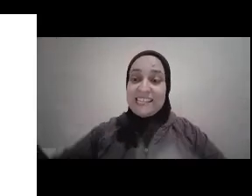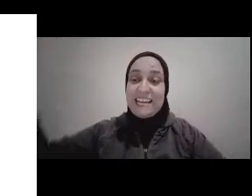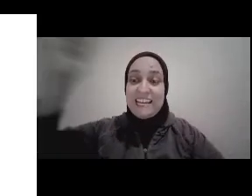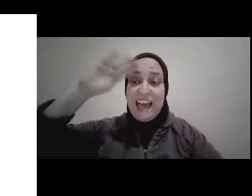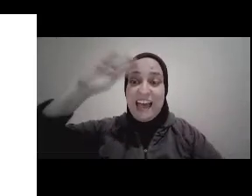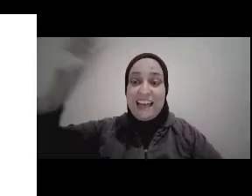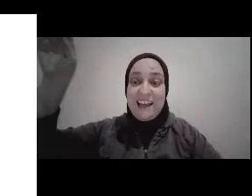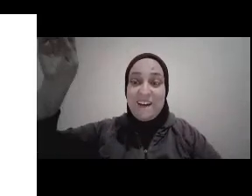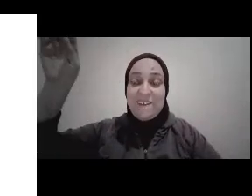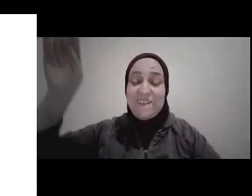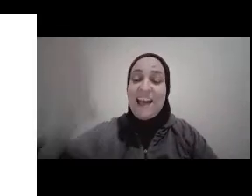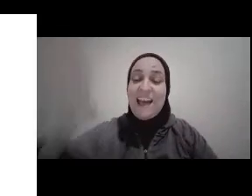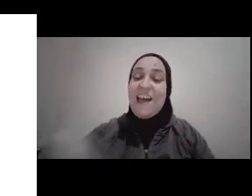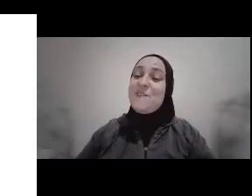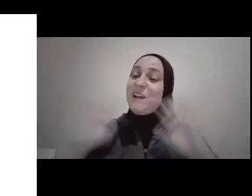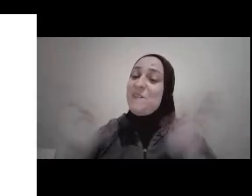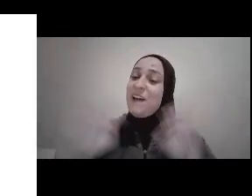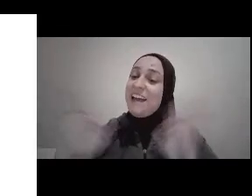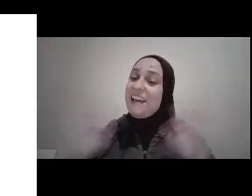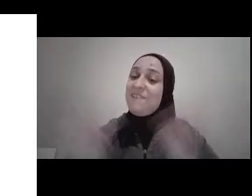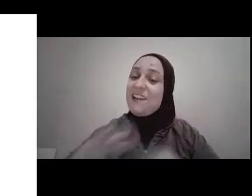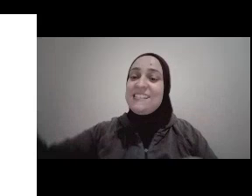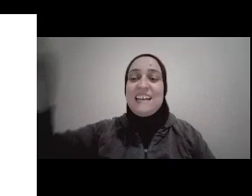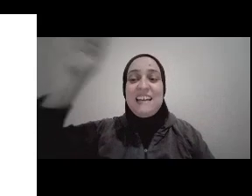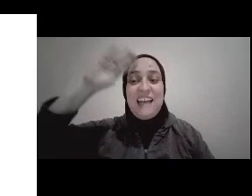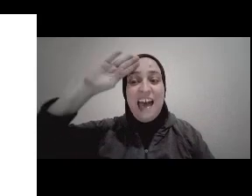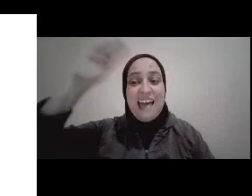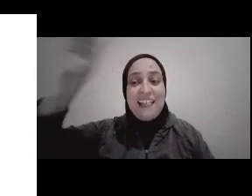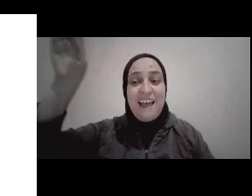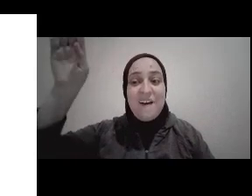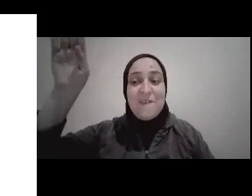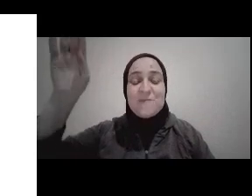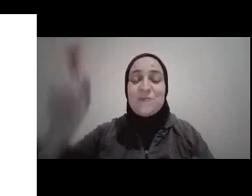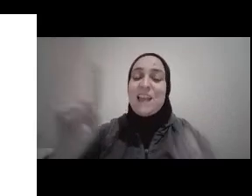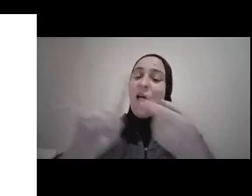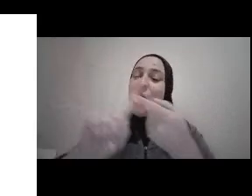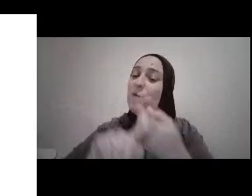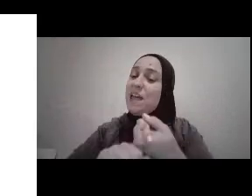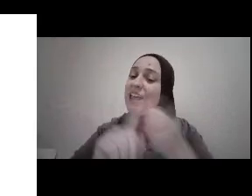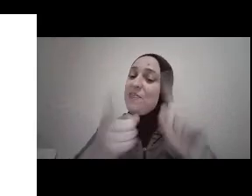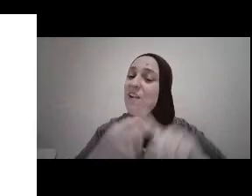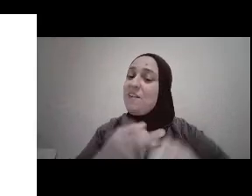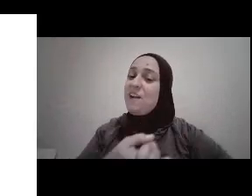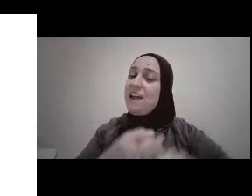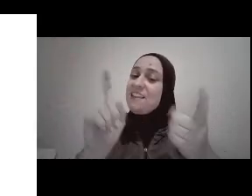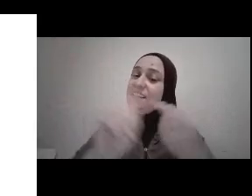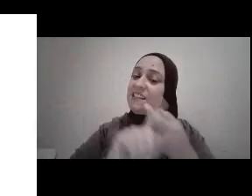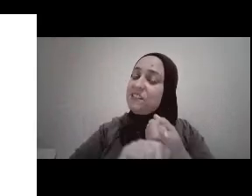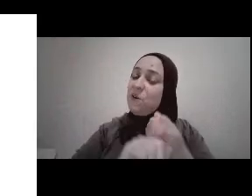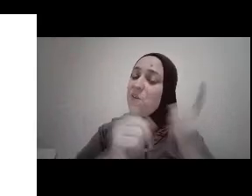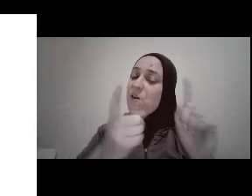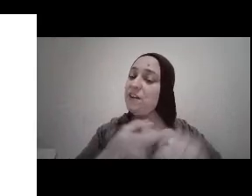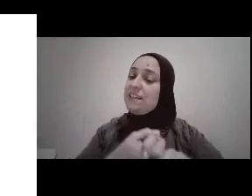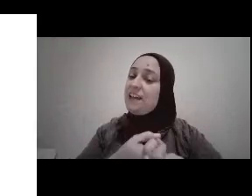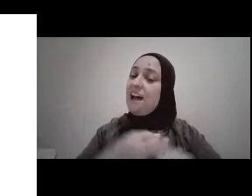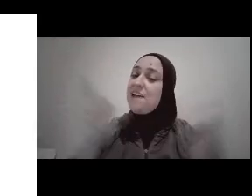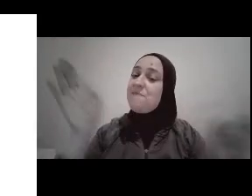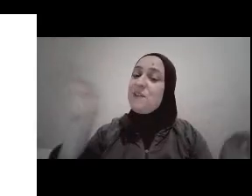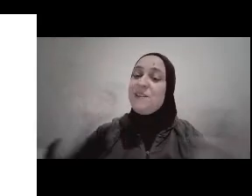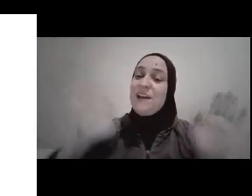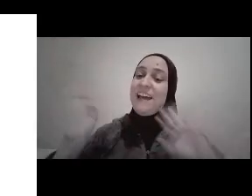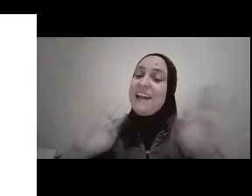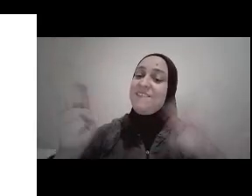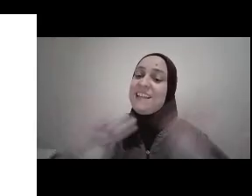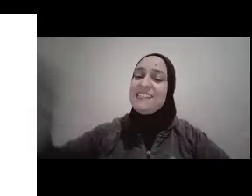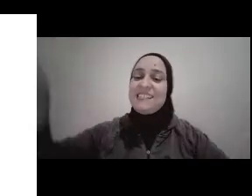and sing hello. We wave and sing hello. With our friends at story time,